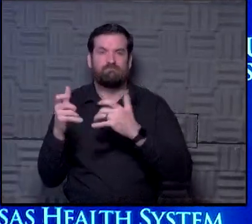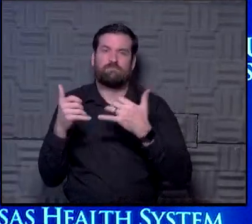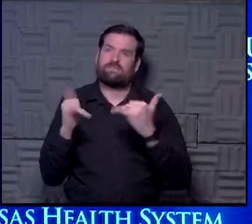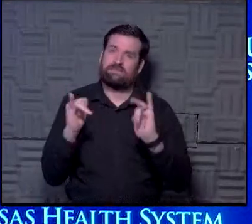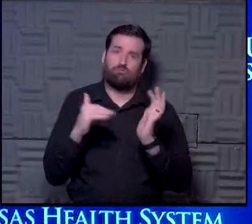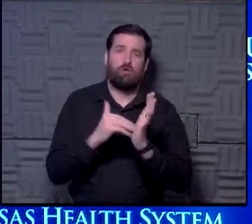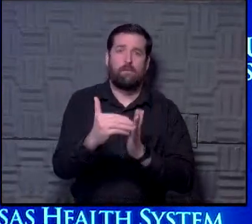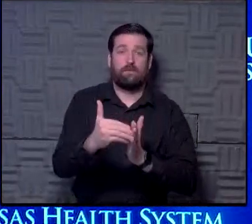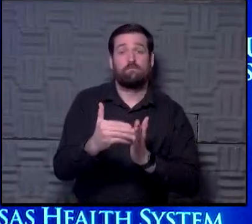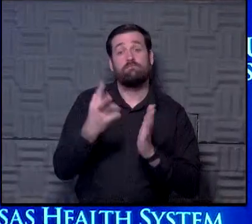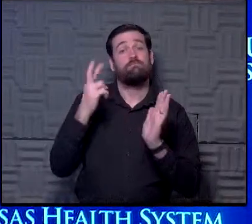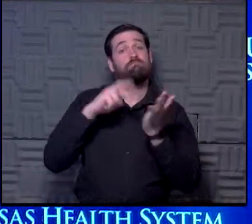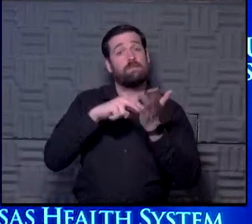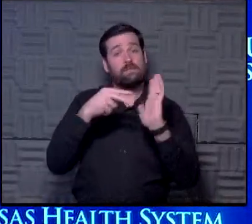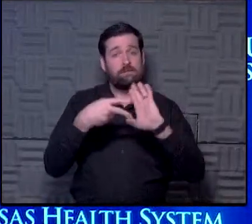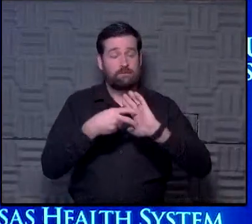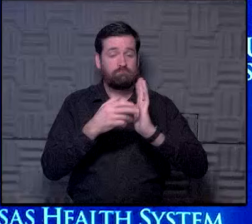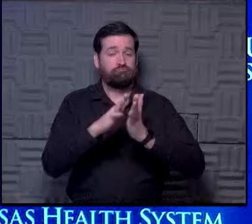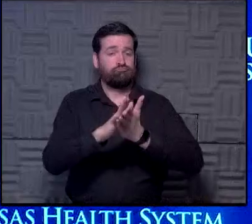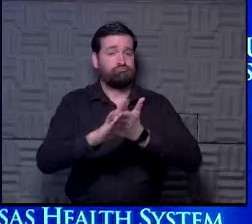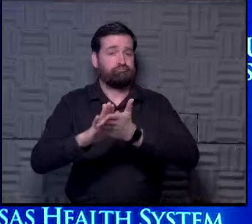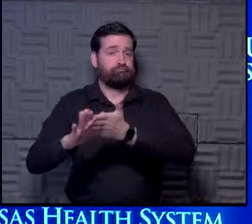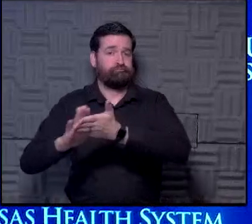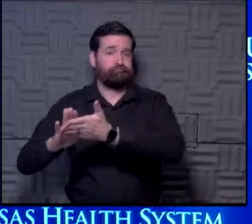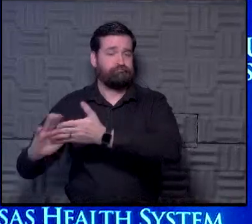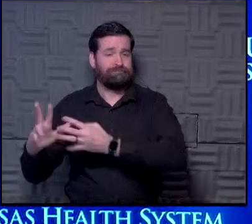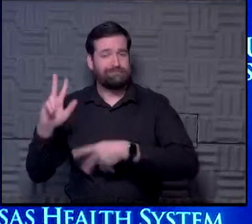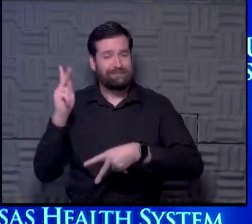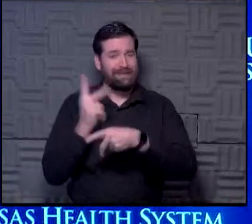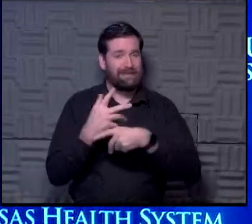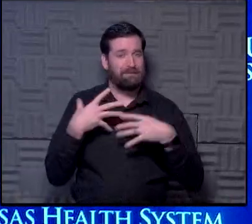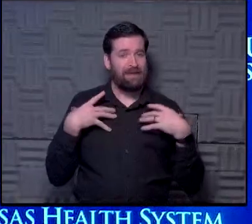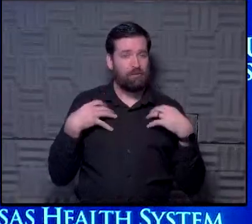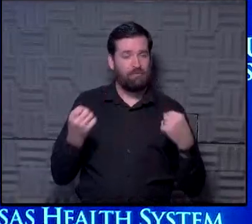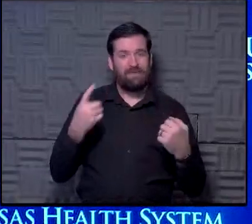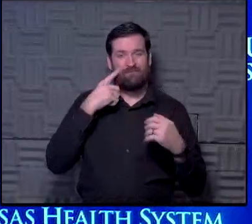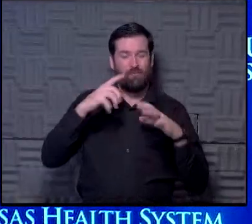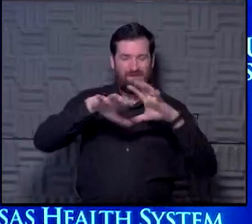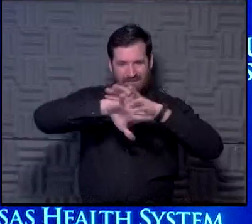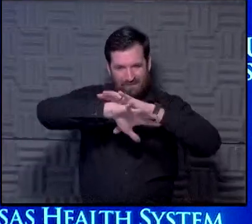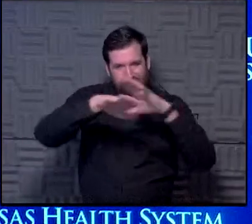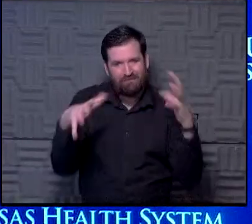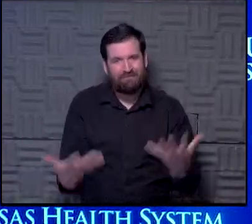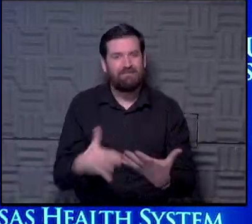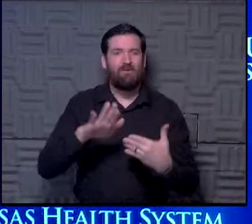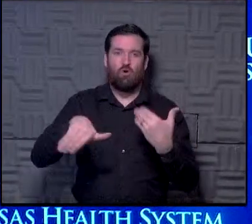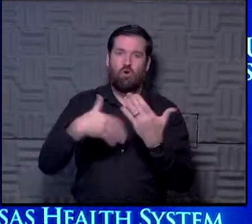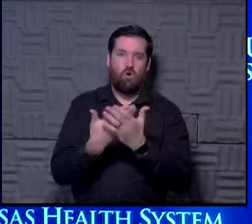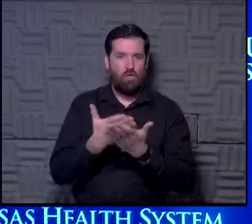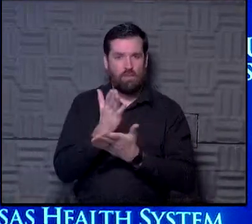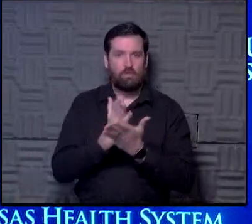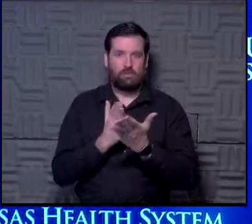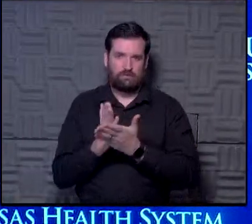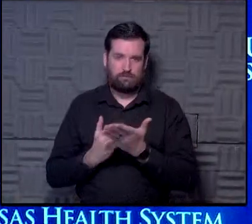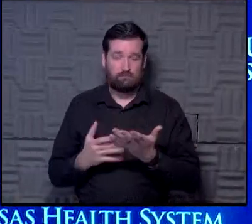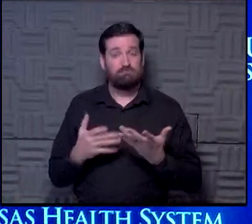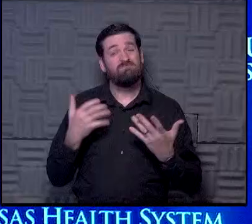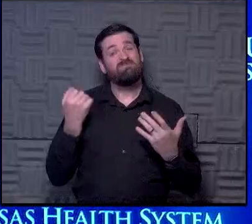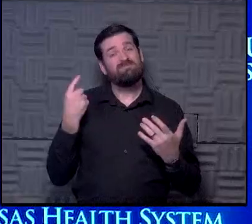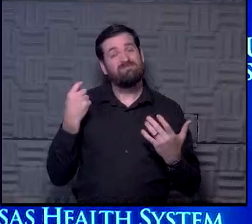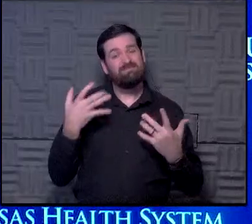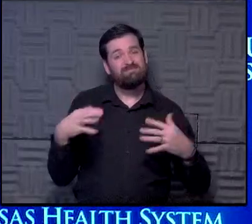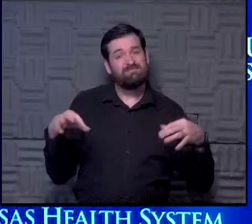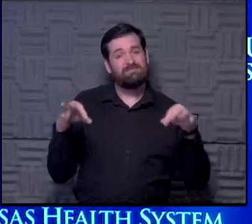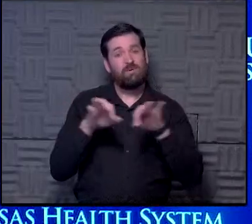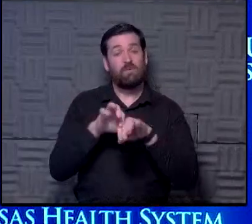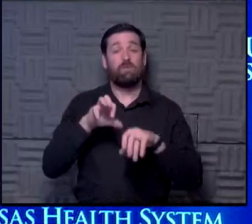result, wiping down surfaces can help keep kids healthy in all aspects, which is important because